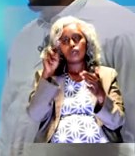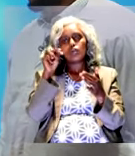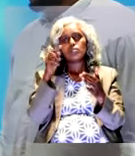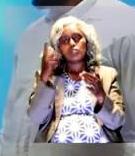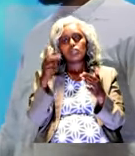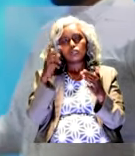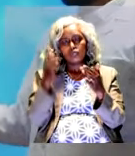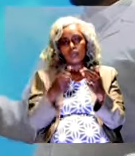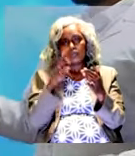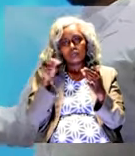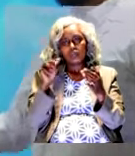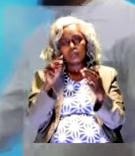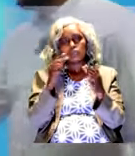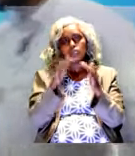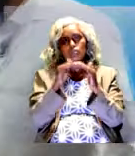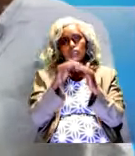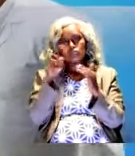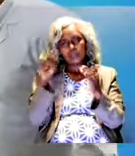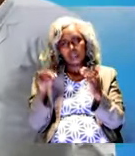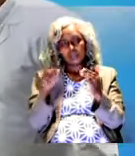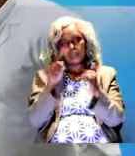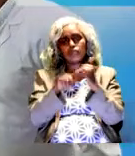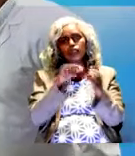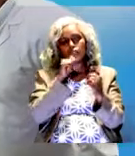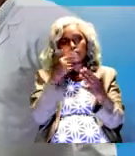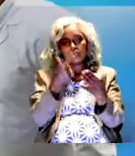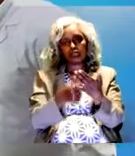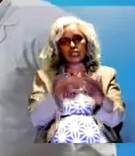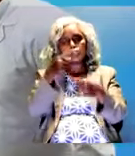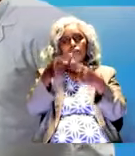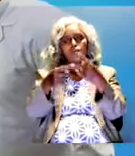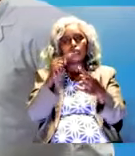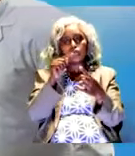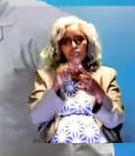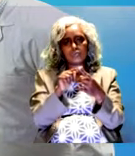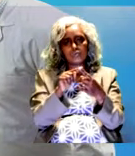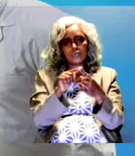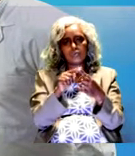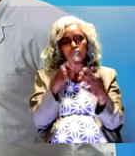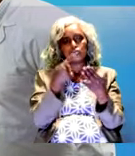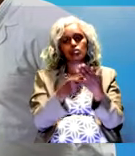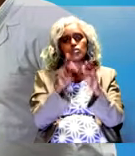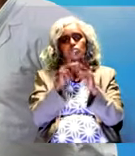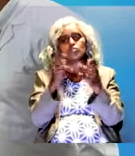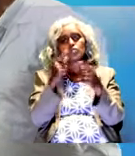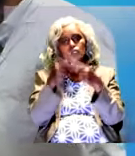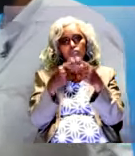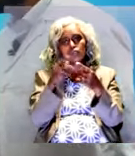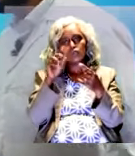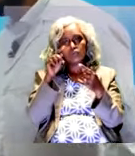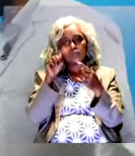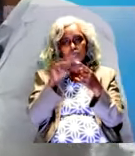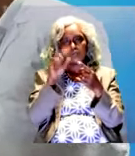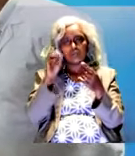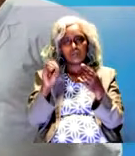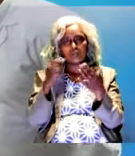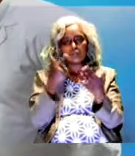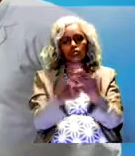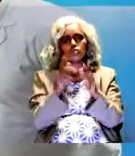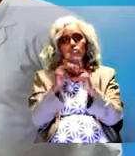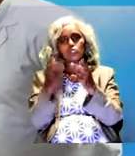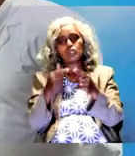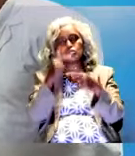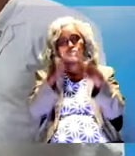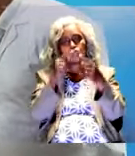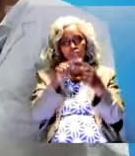n. So at infinity, this goes to, this part goes to 0, and this part